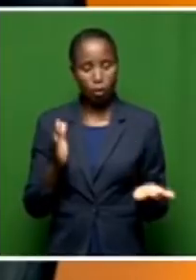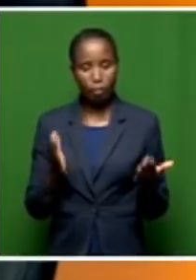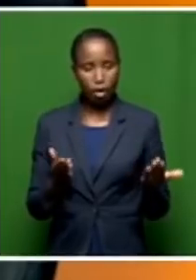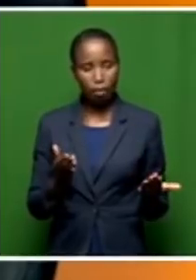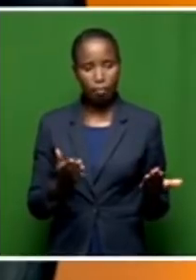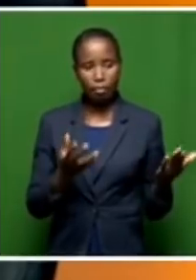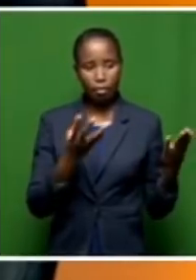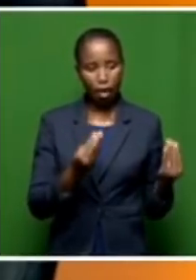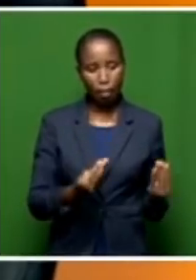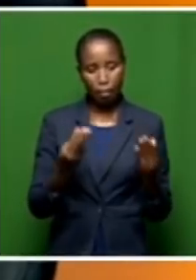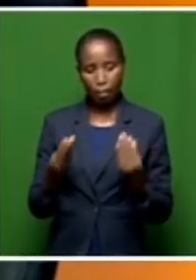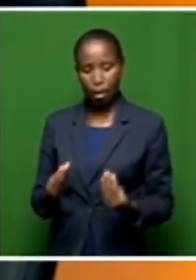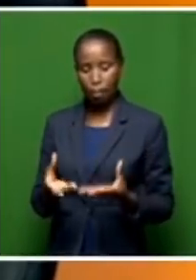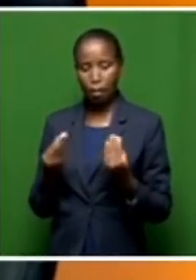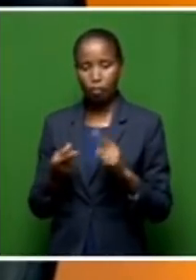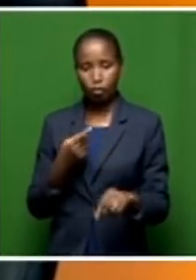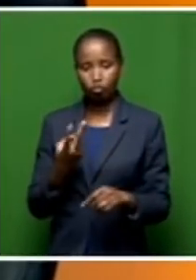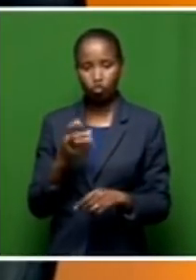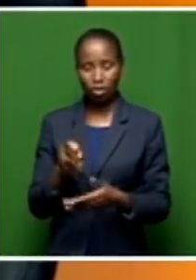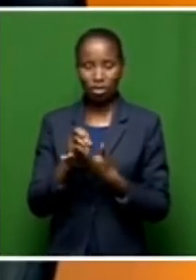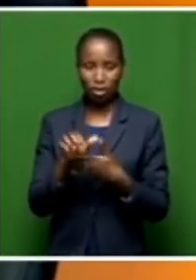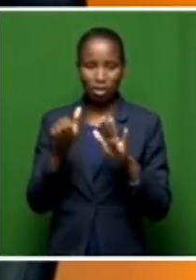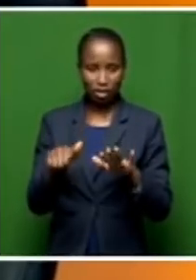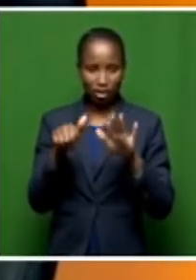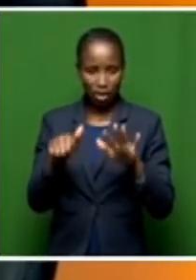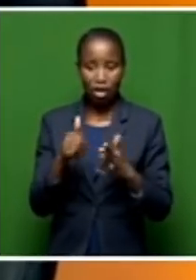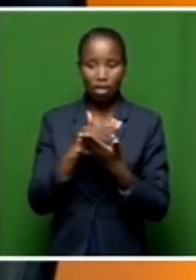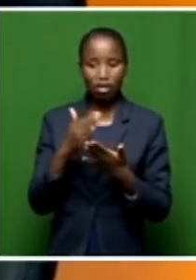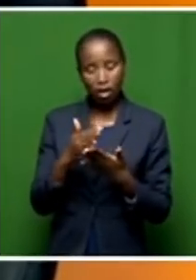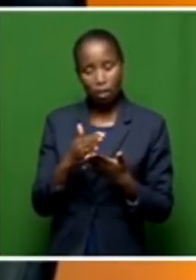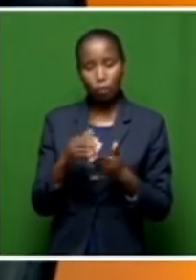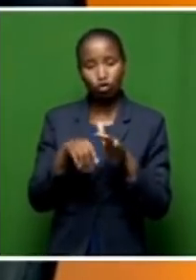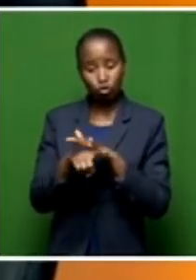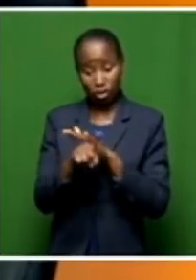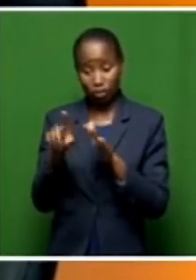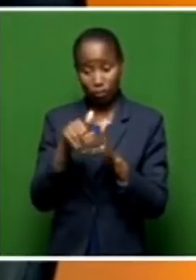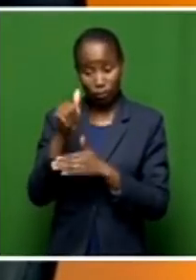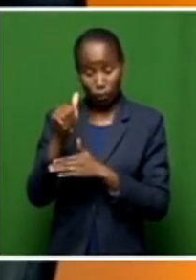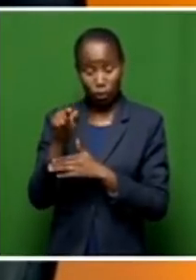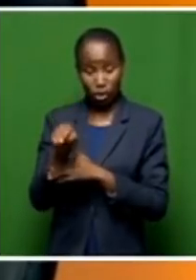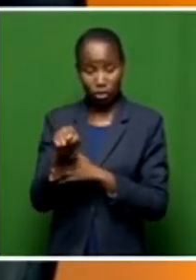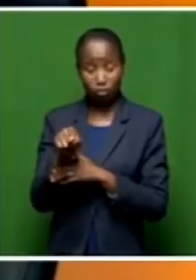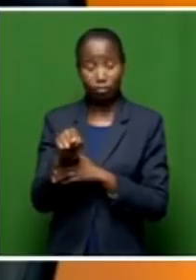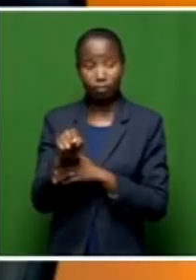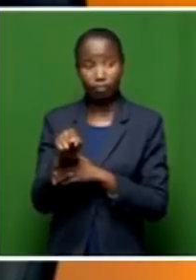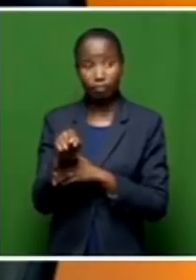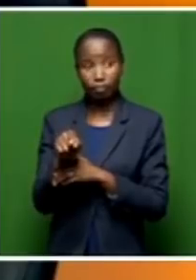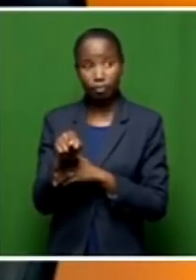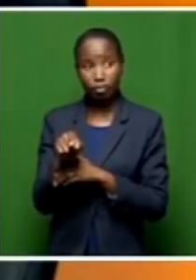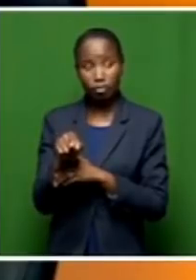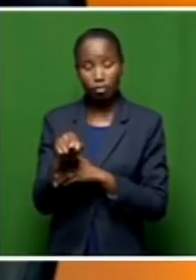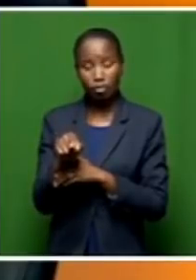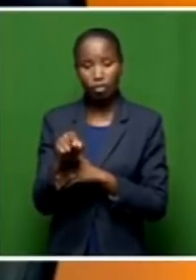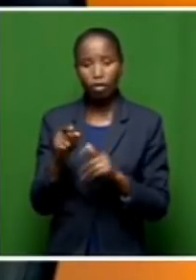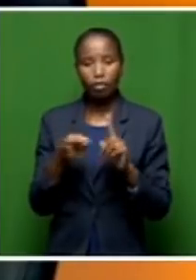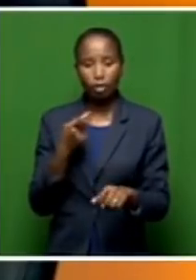same voting districts, so actual against actual now. In 2016 for ANC it was